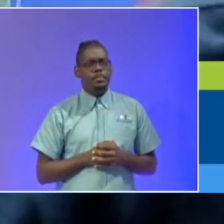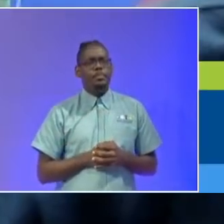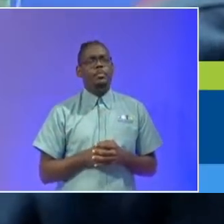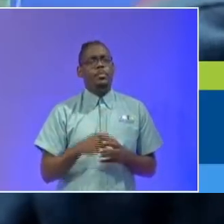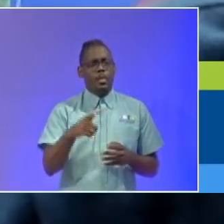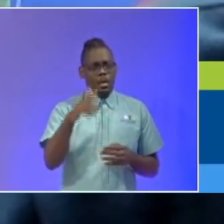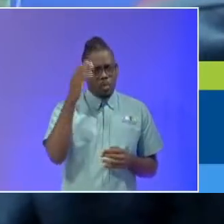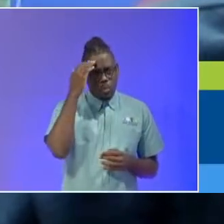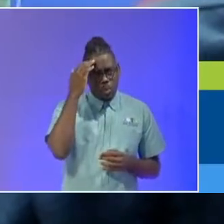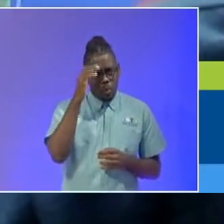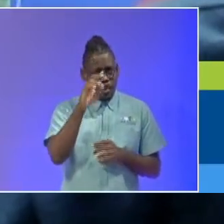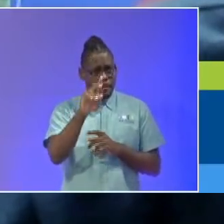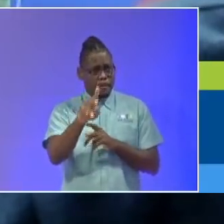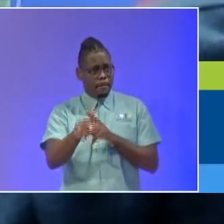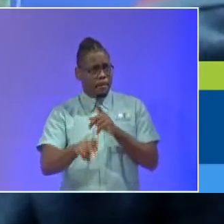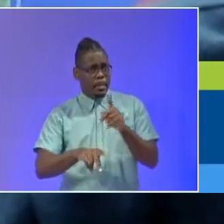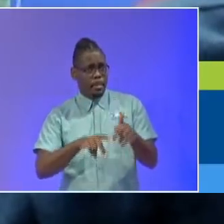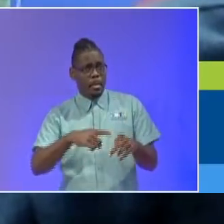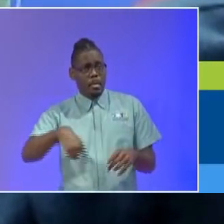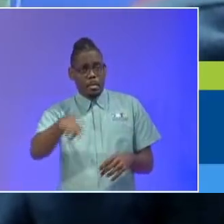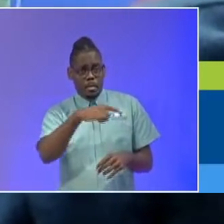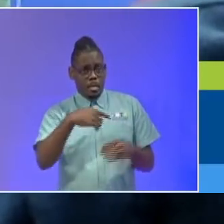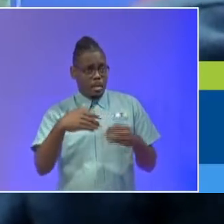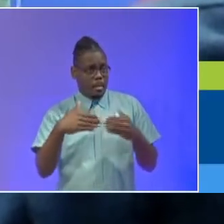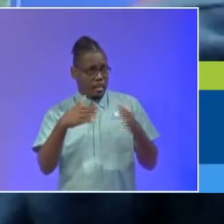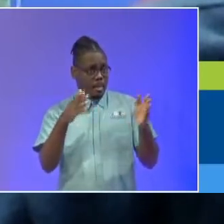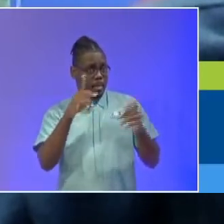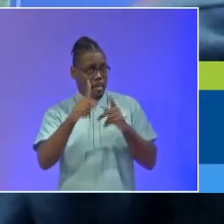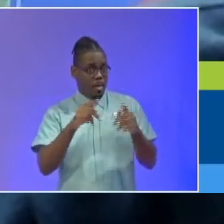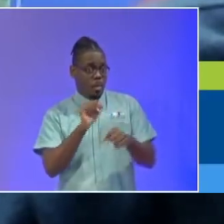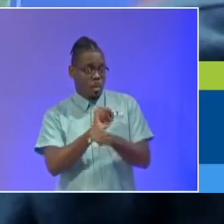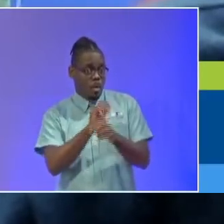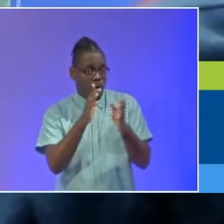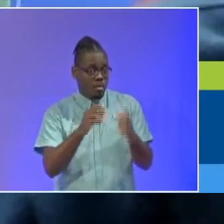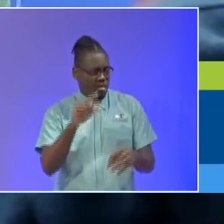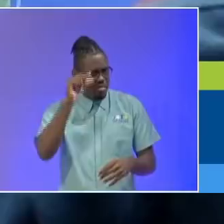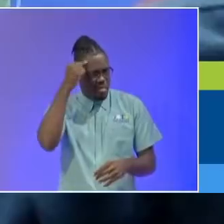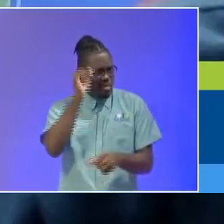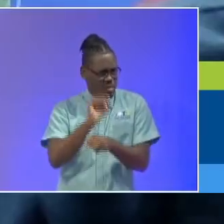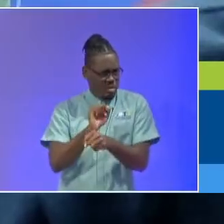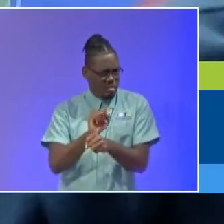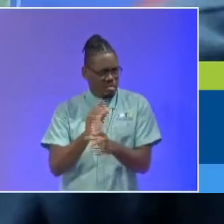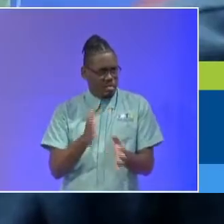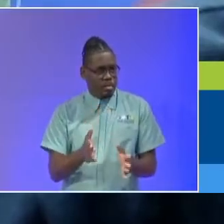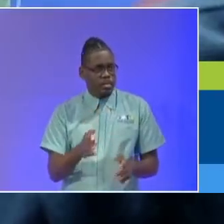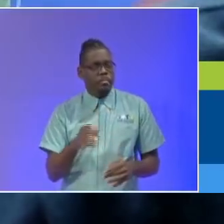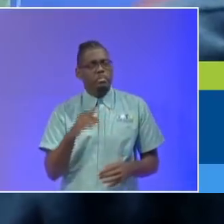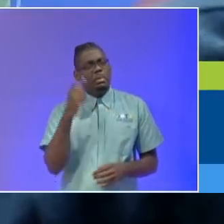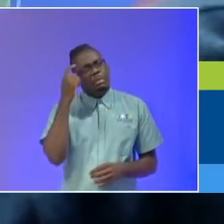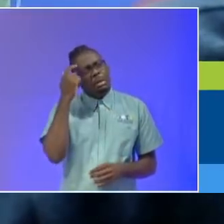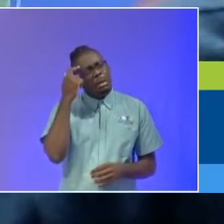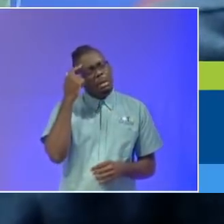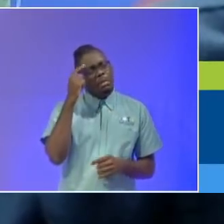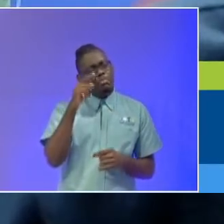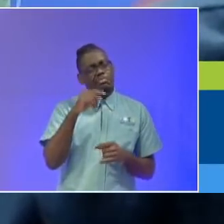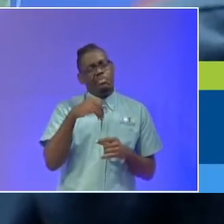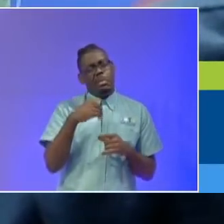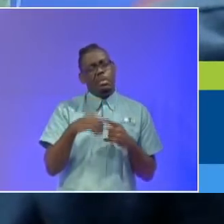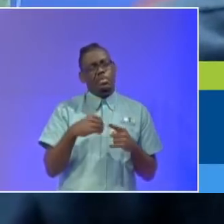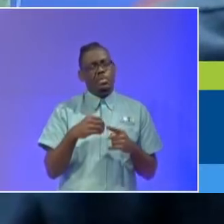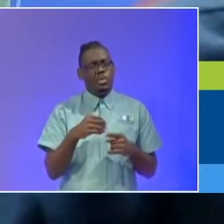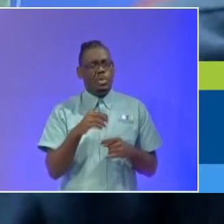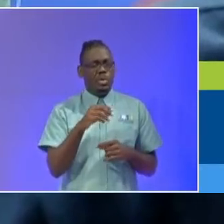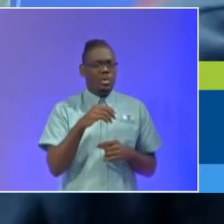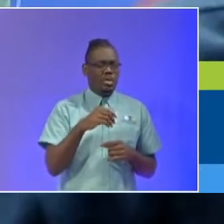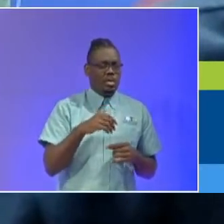dealing with the issues in terms of intensive care and high dependency treatment and so on, and just in general, how